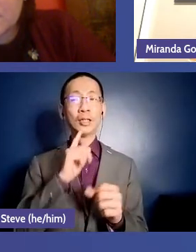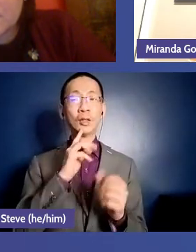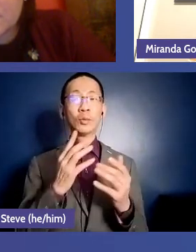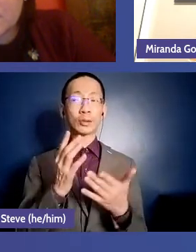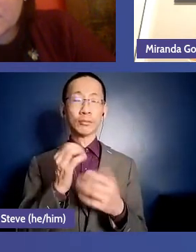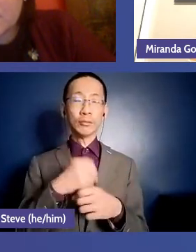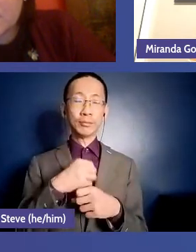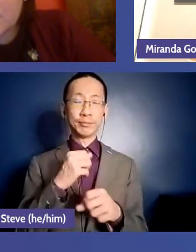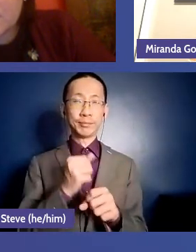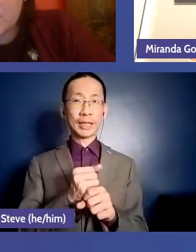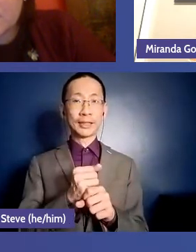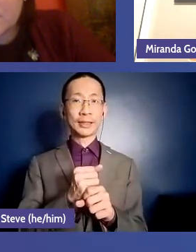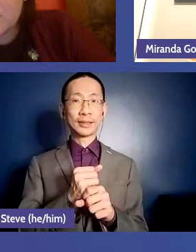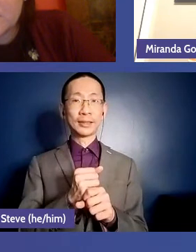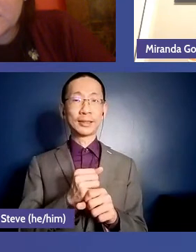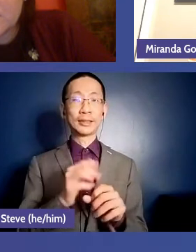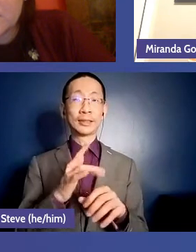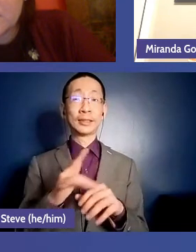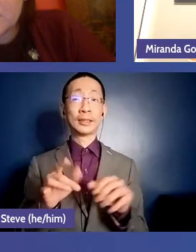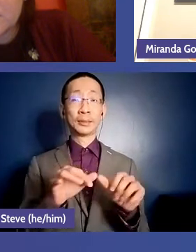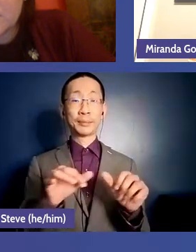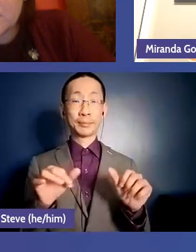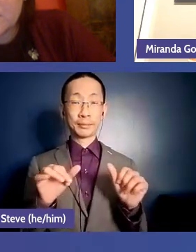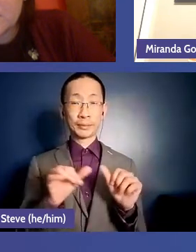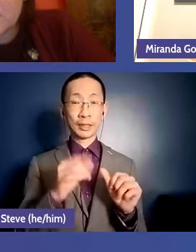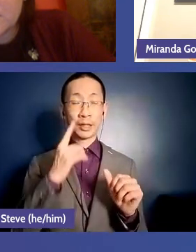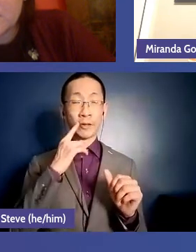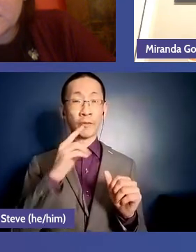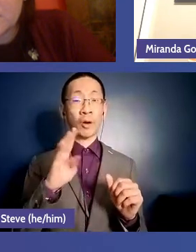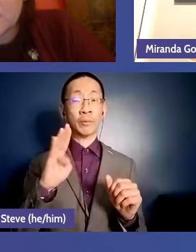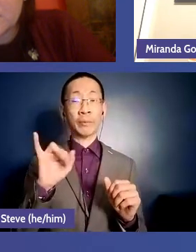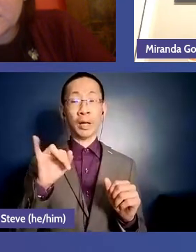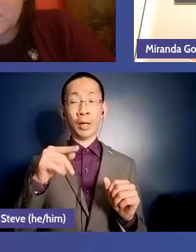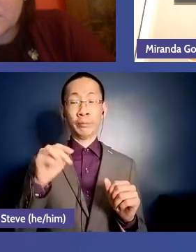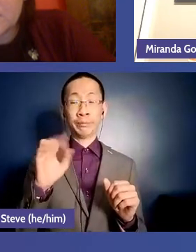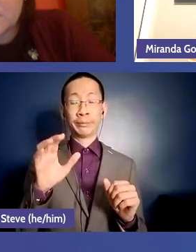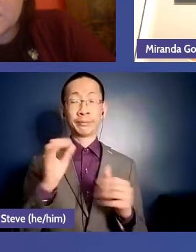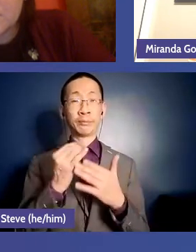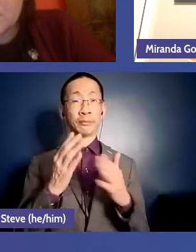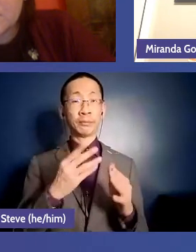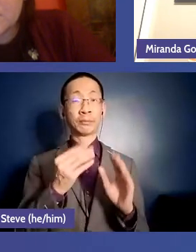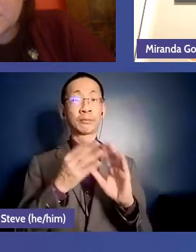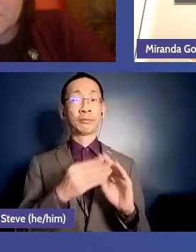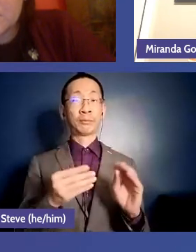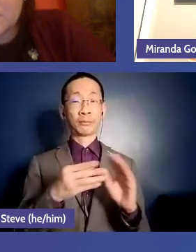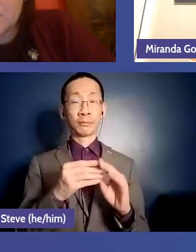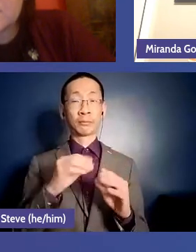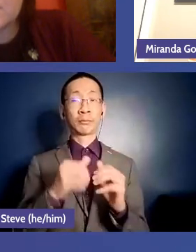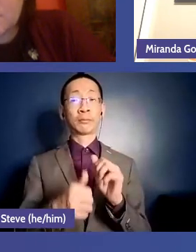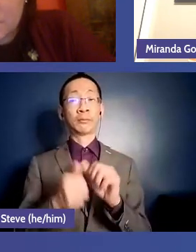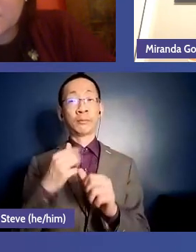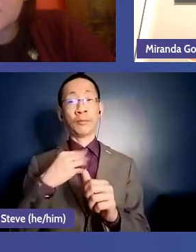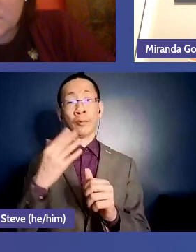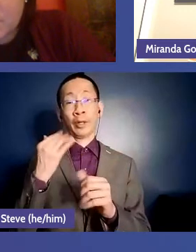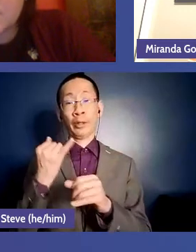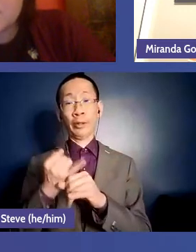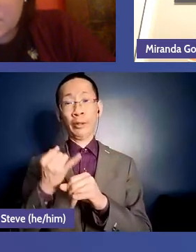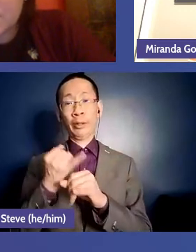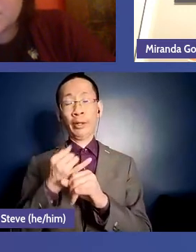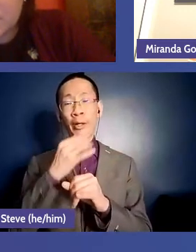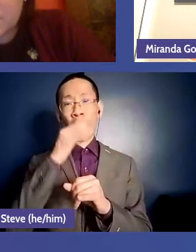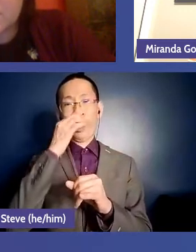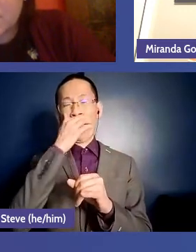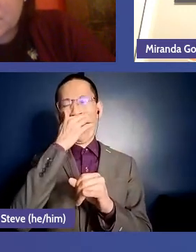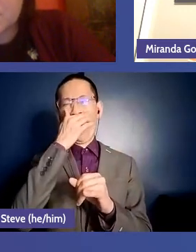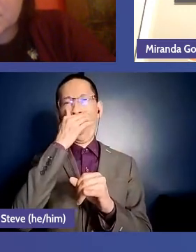making space for BIPOC artists and stories inside predominantly white institutions to the first